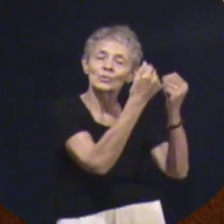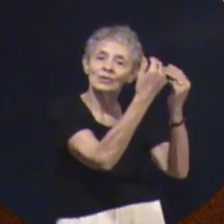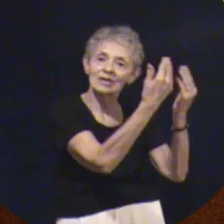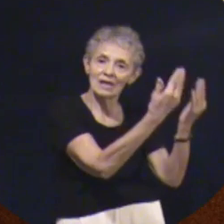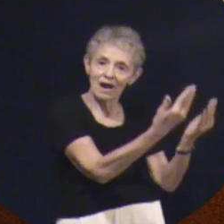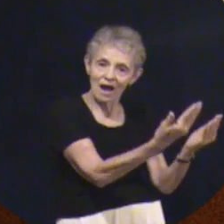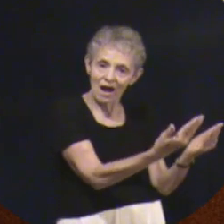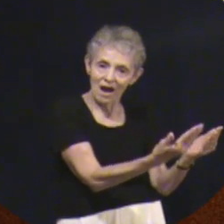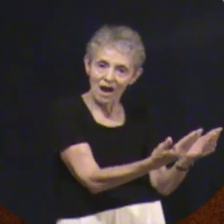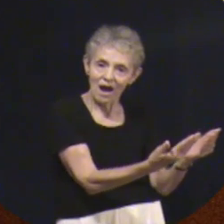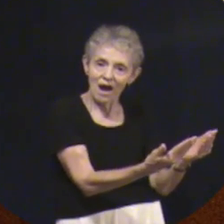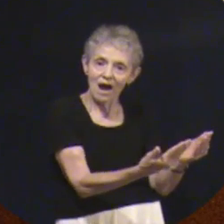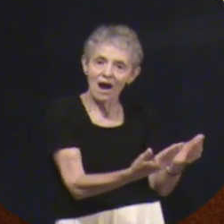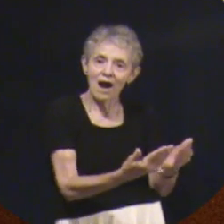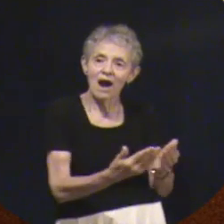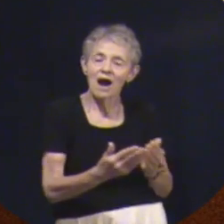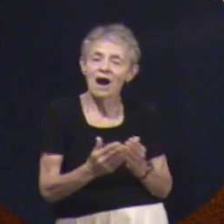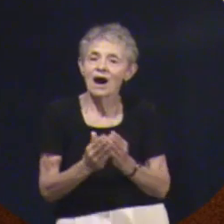alleluia.